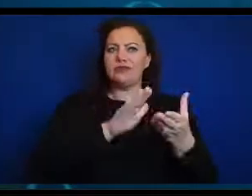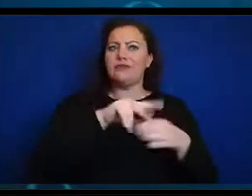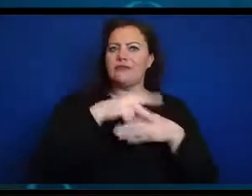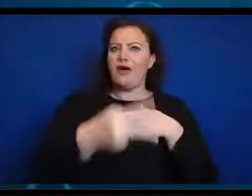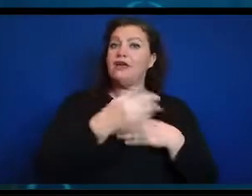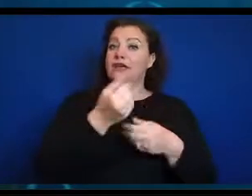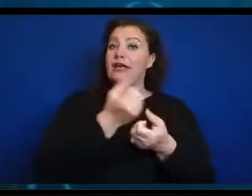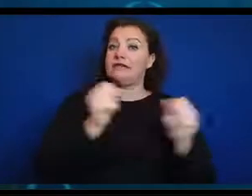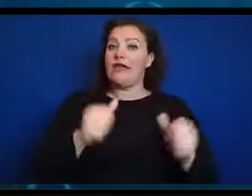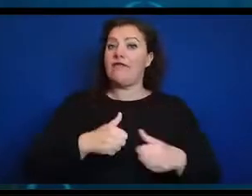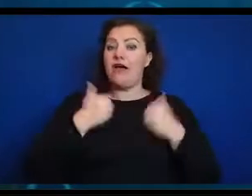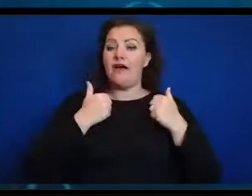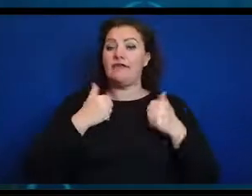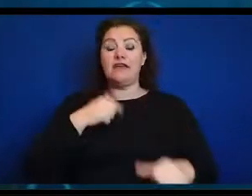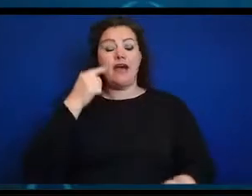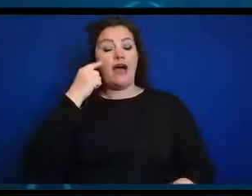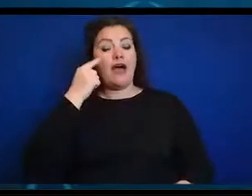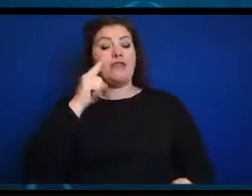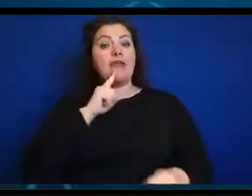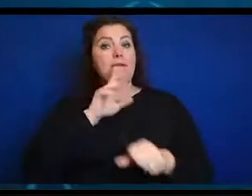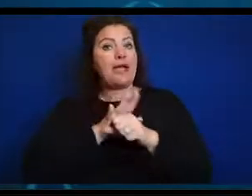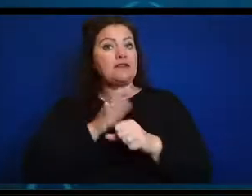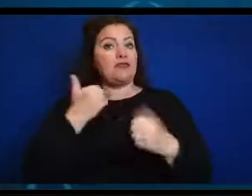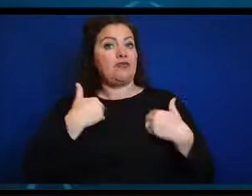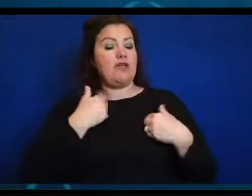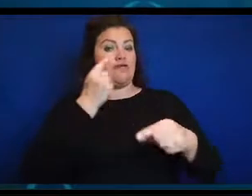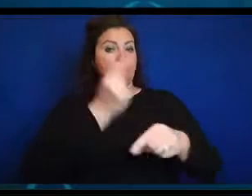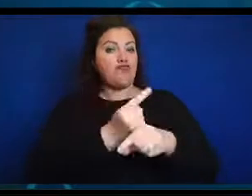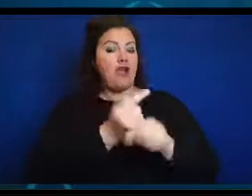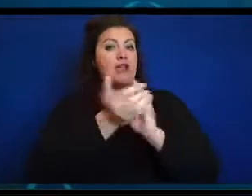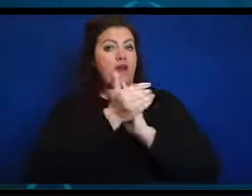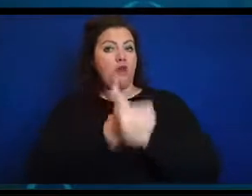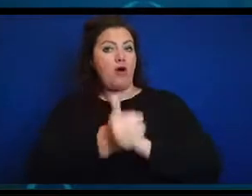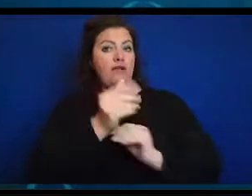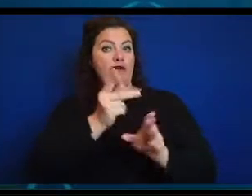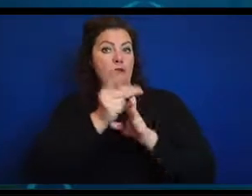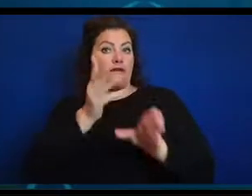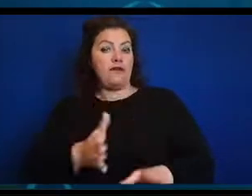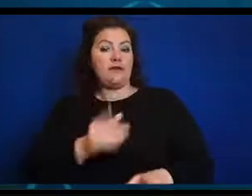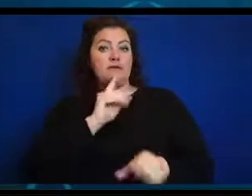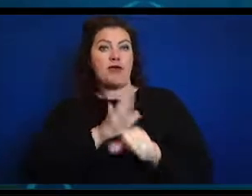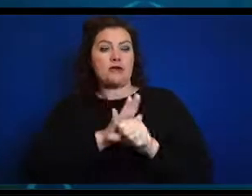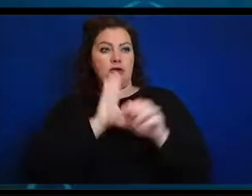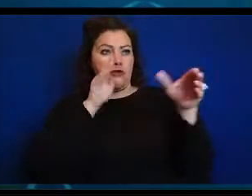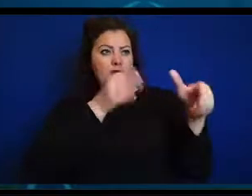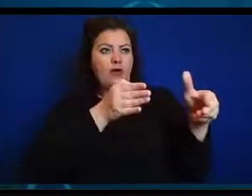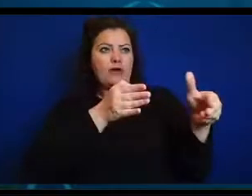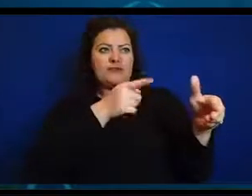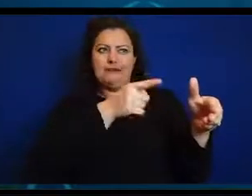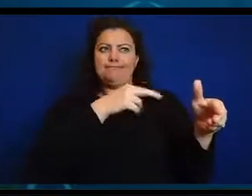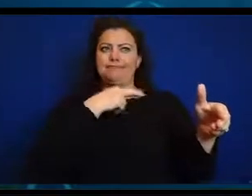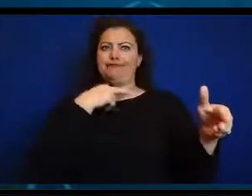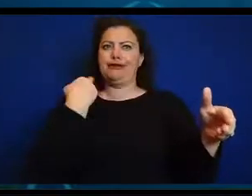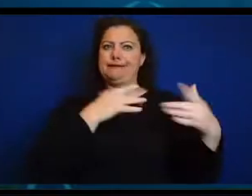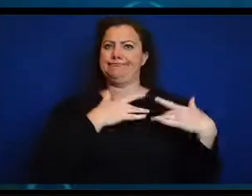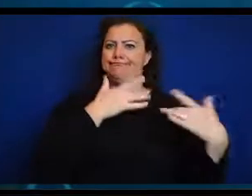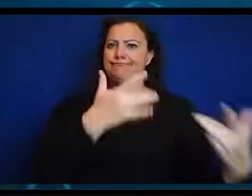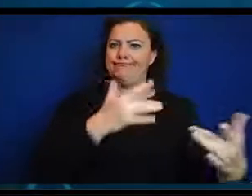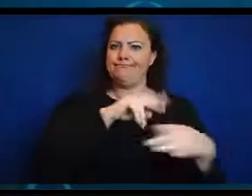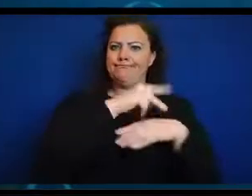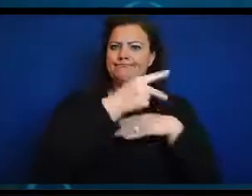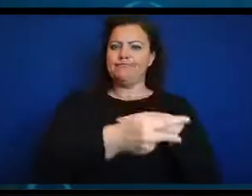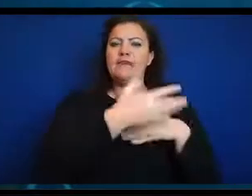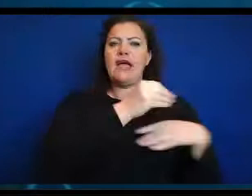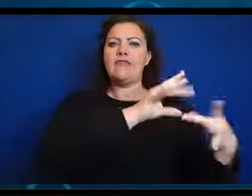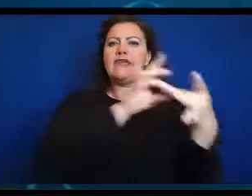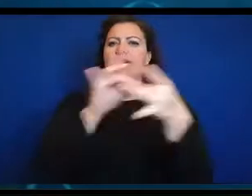I think making sure we get the right qualified professional, making sure we focus on high risk individuals, and then connecting them with the home